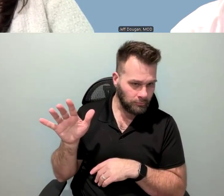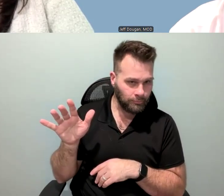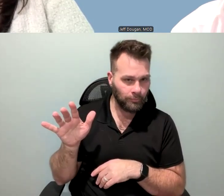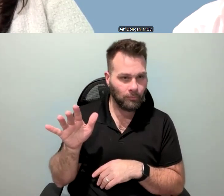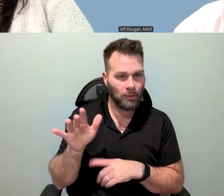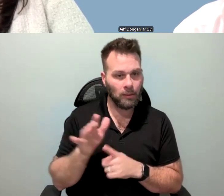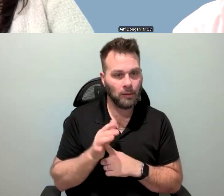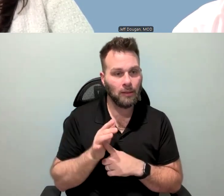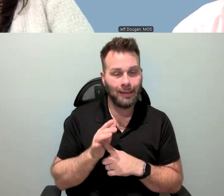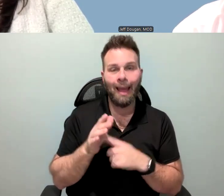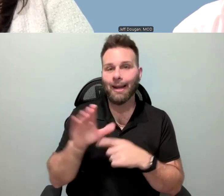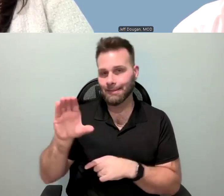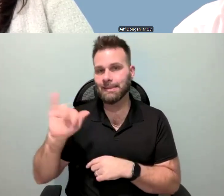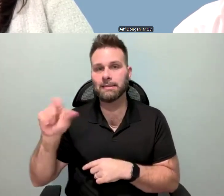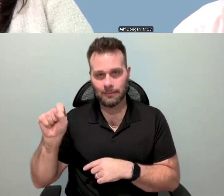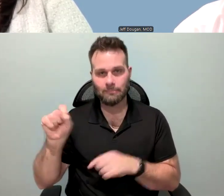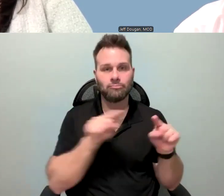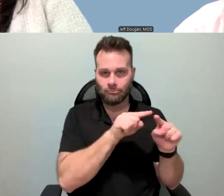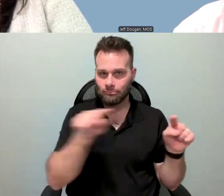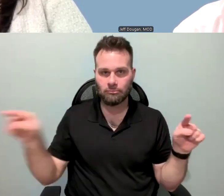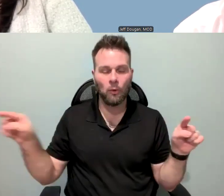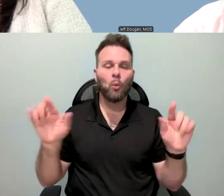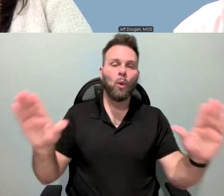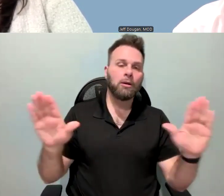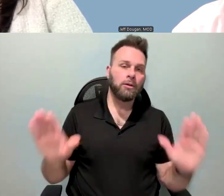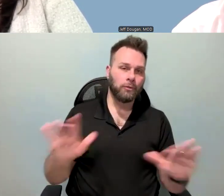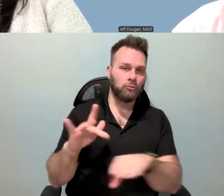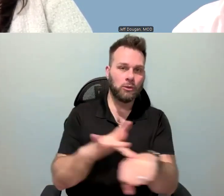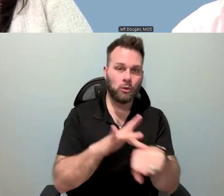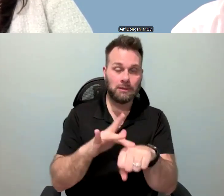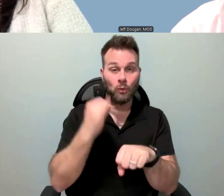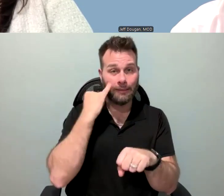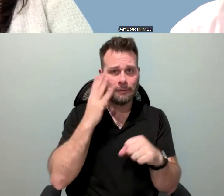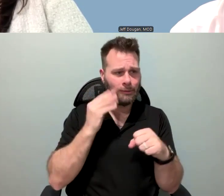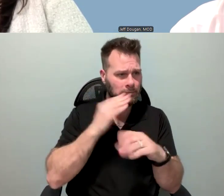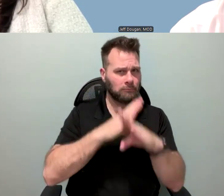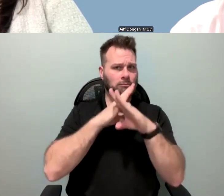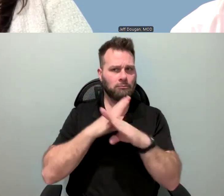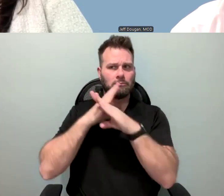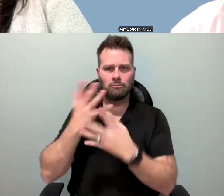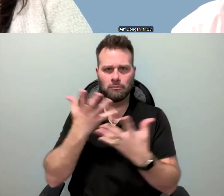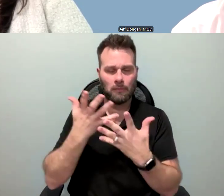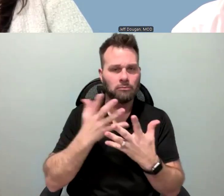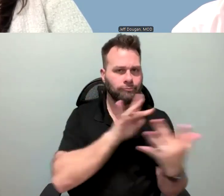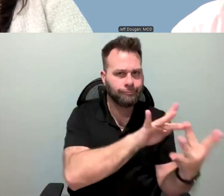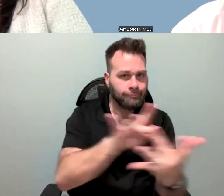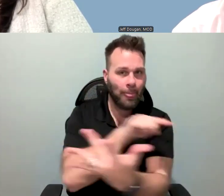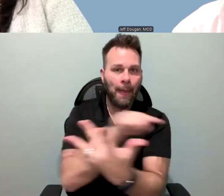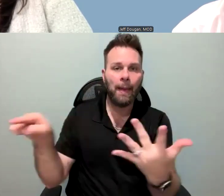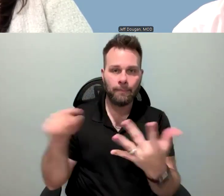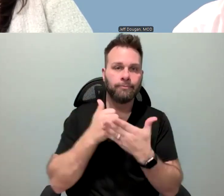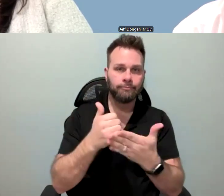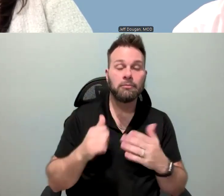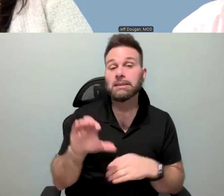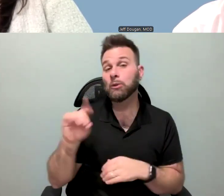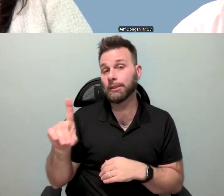Centers for Independent Living are wonderful resources too if you get into roadblocks. But again, CODs are only advisory. They are